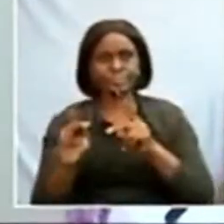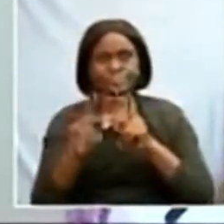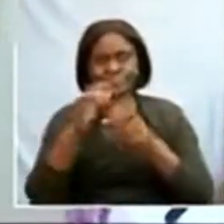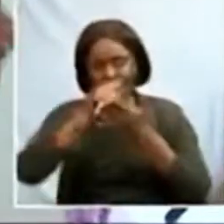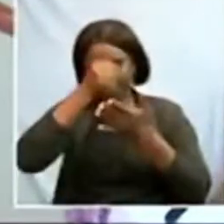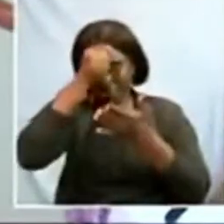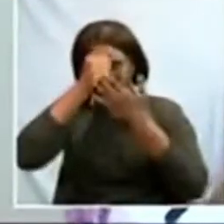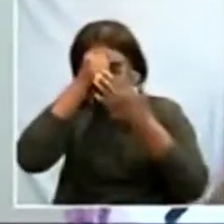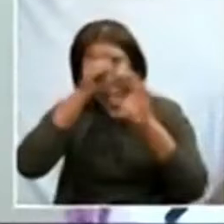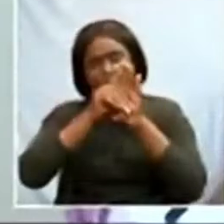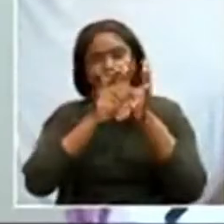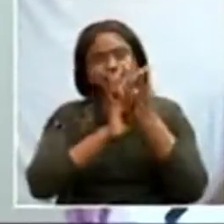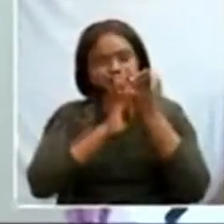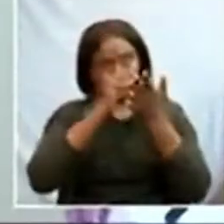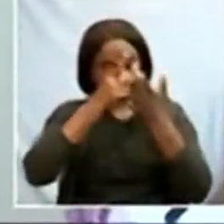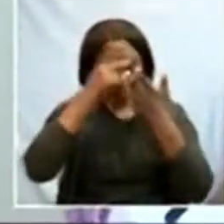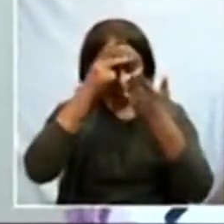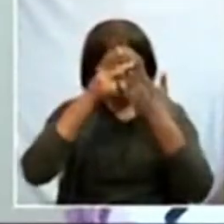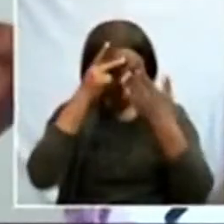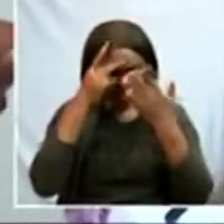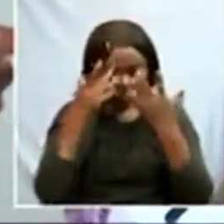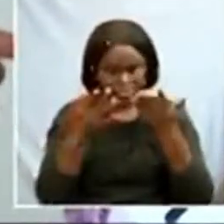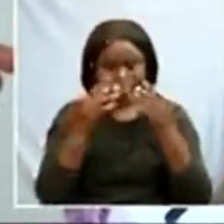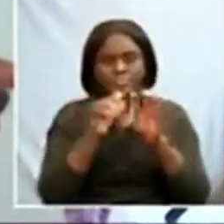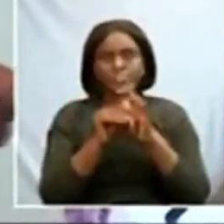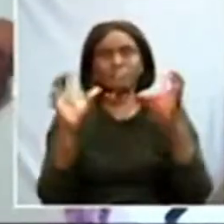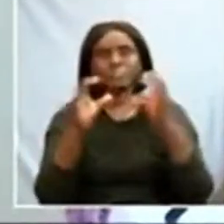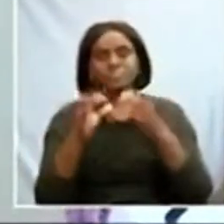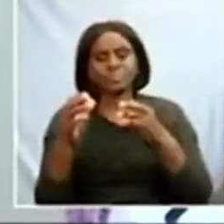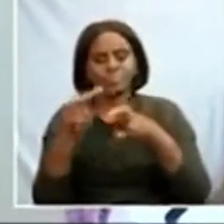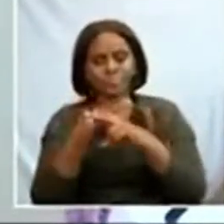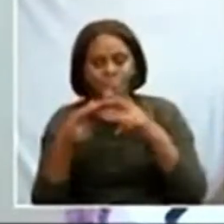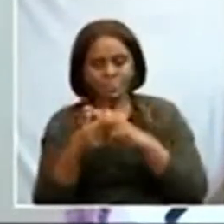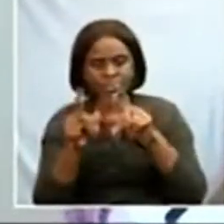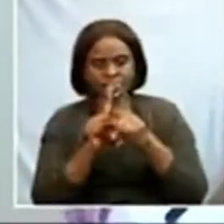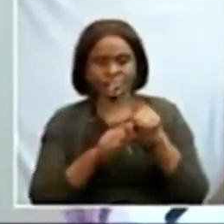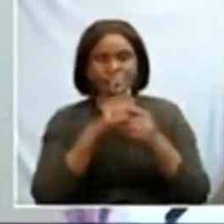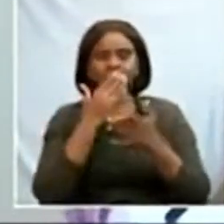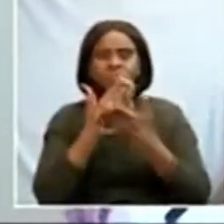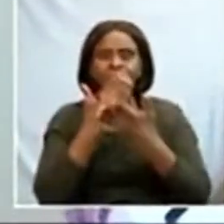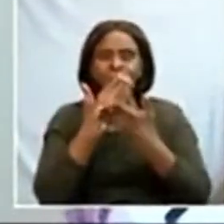students to be in school, pupils to be in classes. They want good